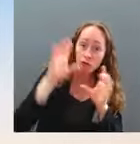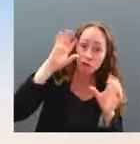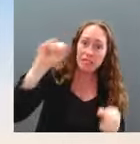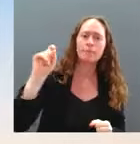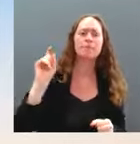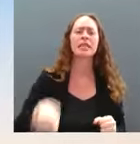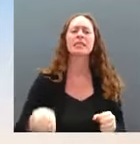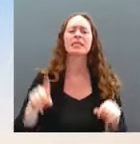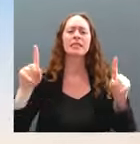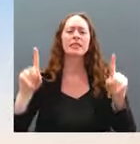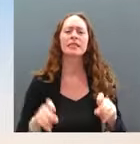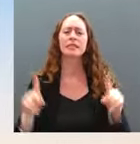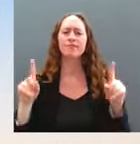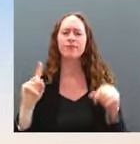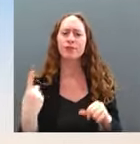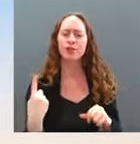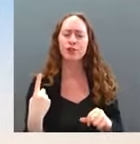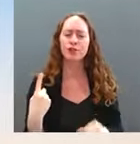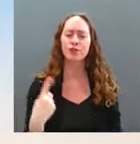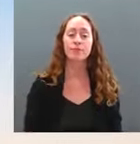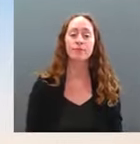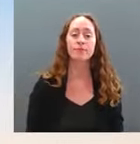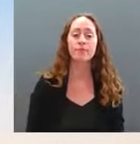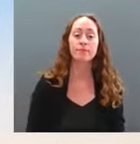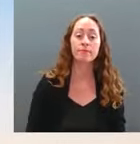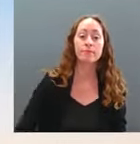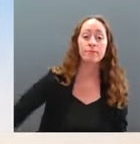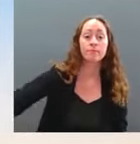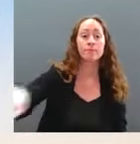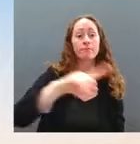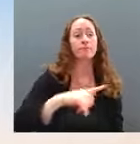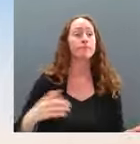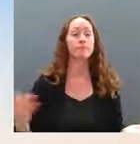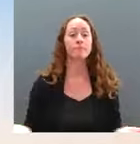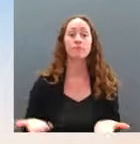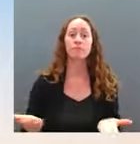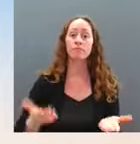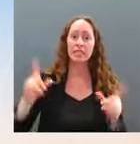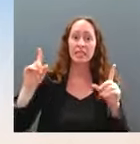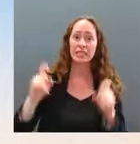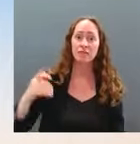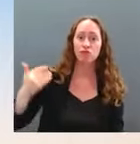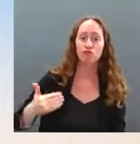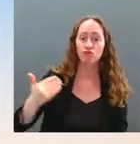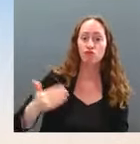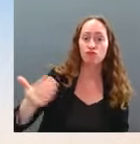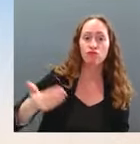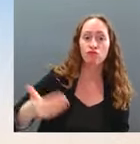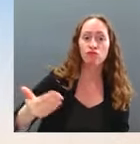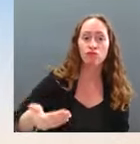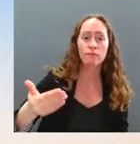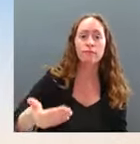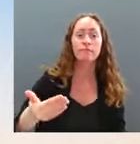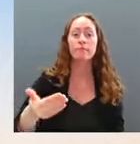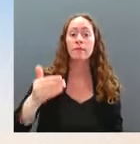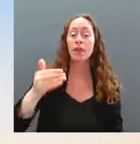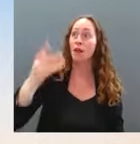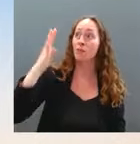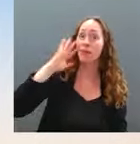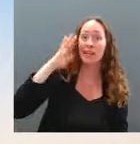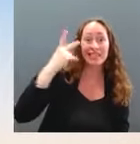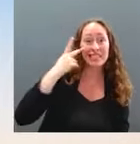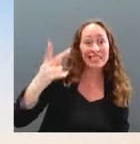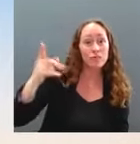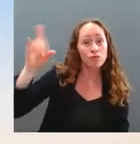in person, whether you're traveling with him or you're meeting in the Oval Office, you will be tested. We try to do socially distanced meetings when